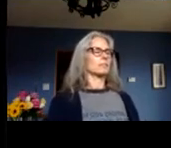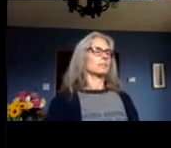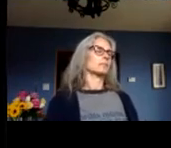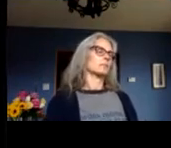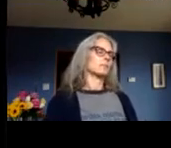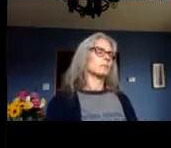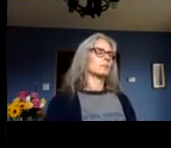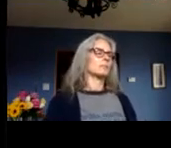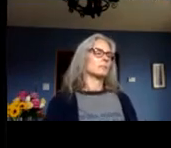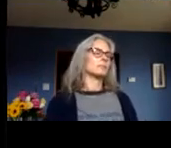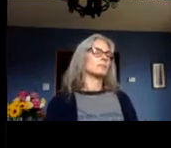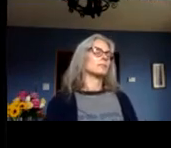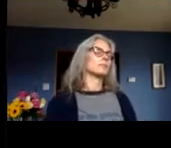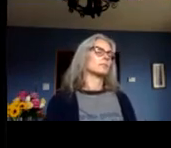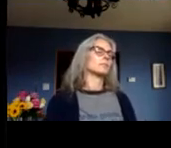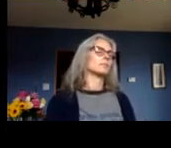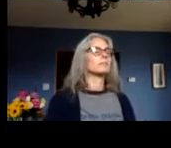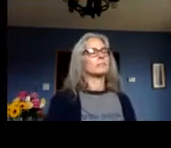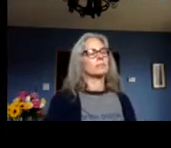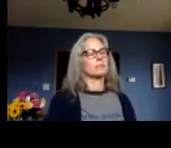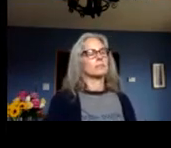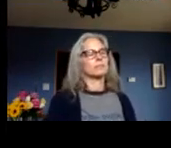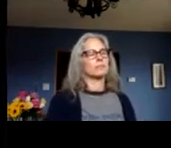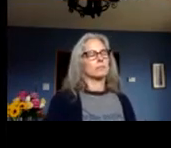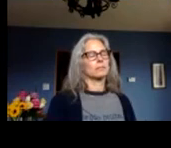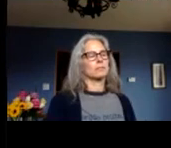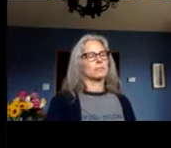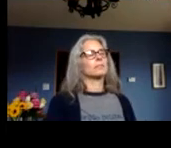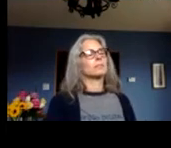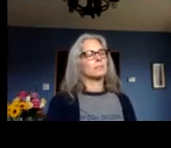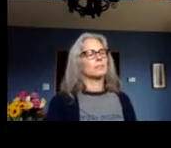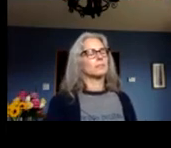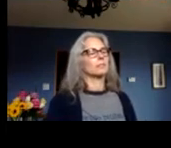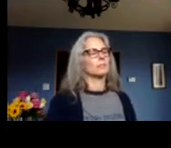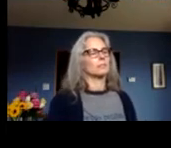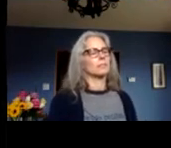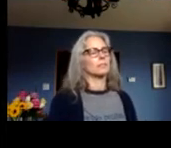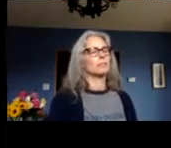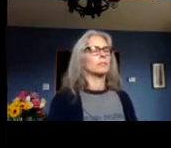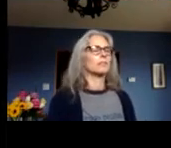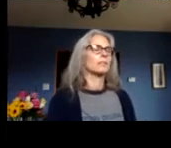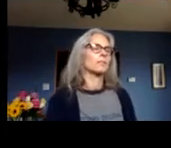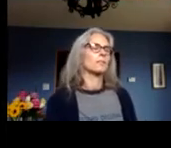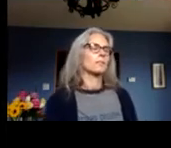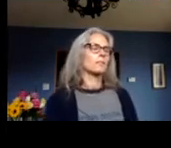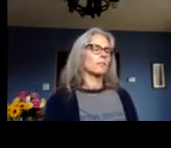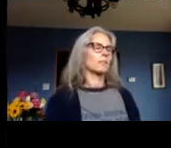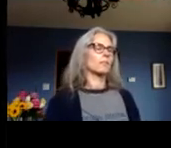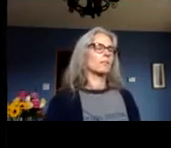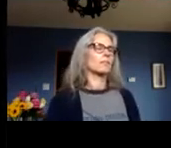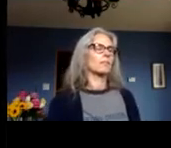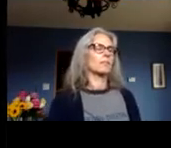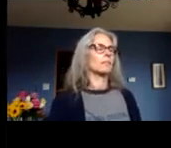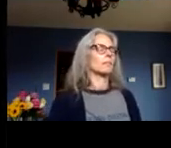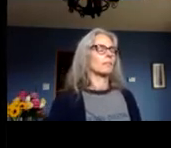applicable and makes sense and is important for students to develop a skill or a competency. That totally makes sense. But that shouldn't be all that students are